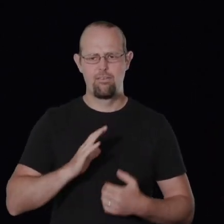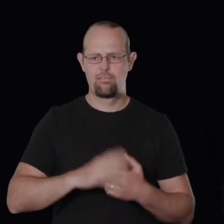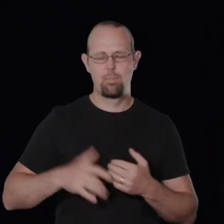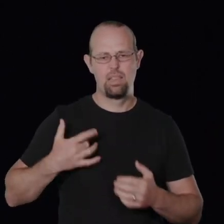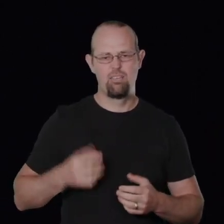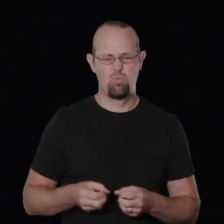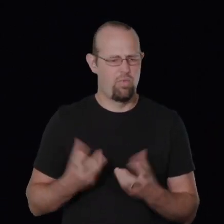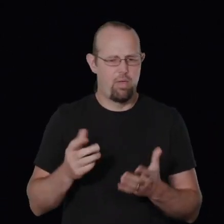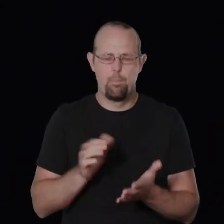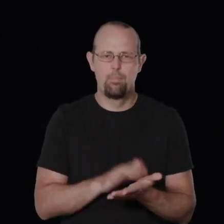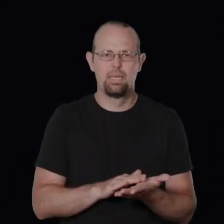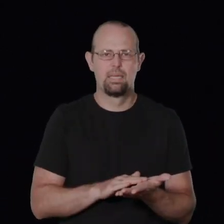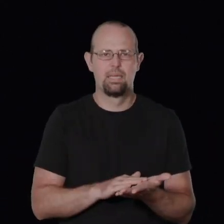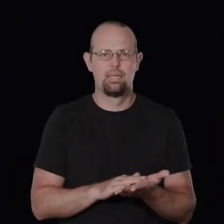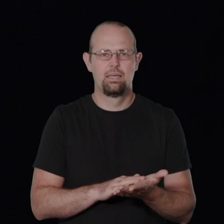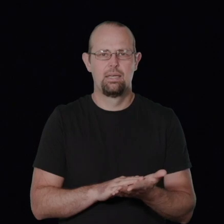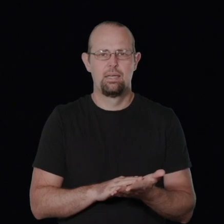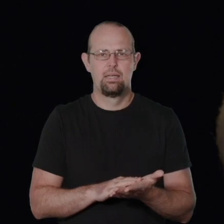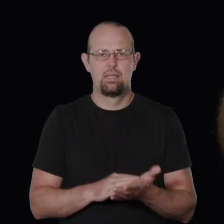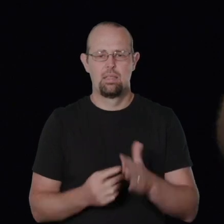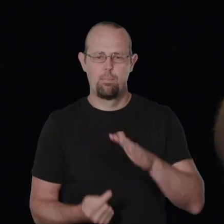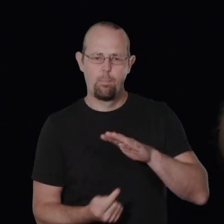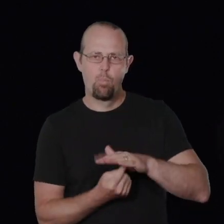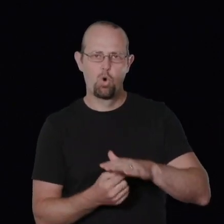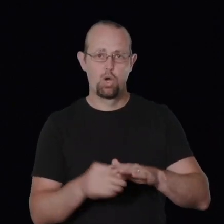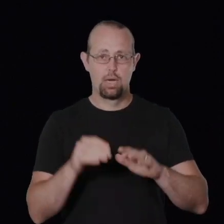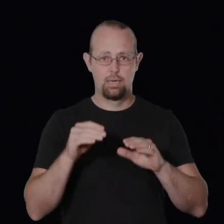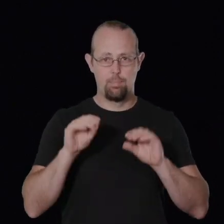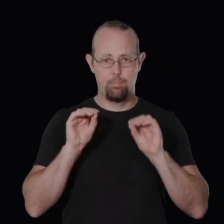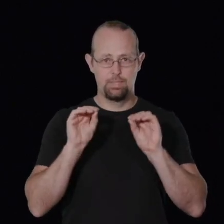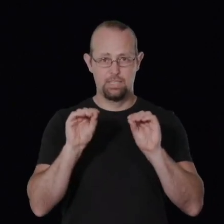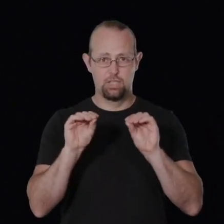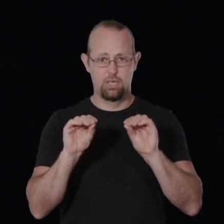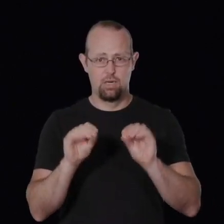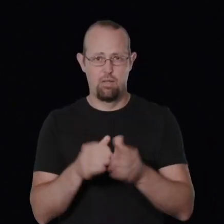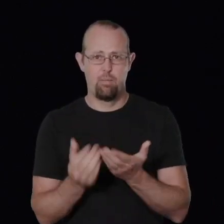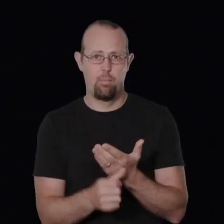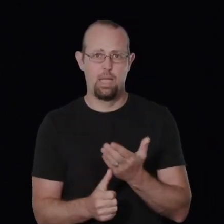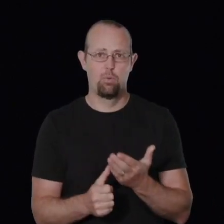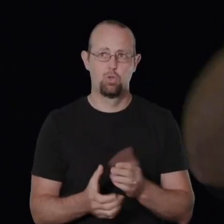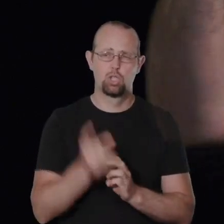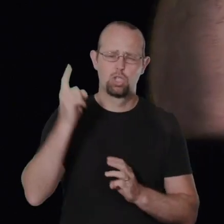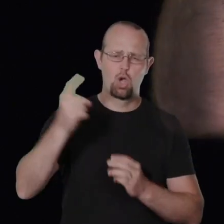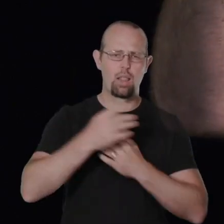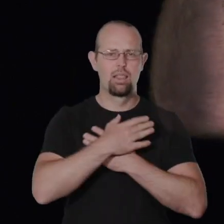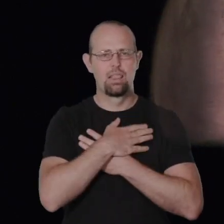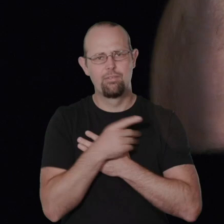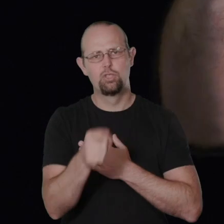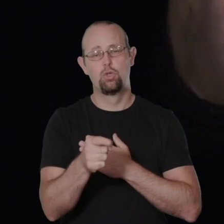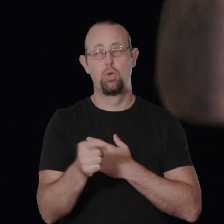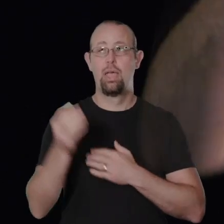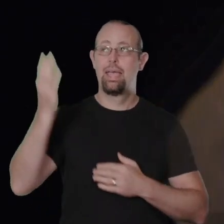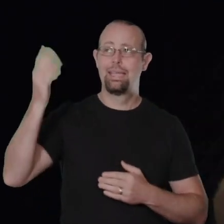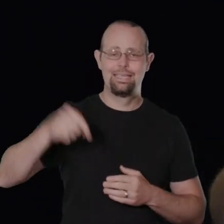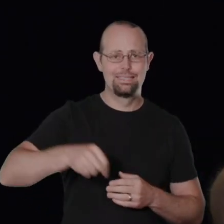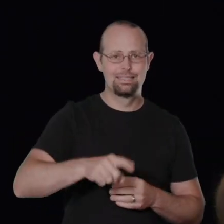The most important message of the Bible is God loves you and sent his son to die for you, resurrected to